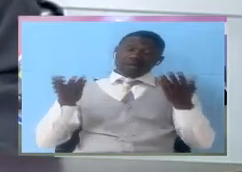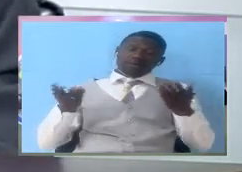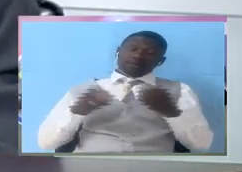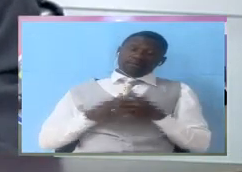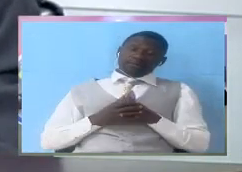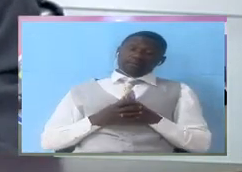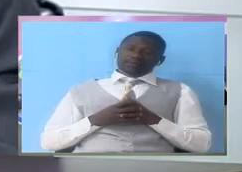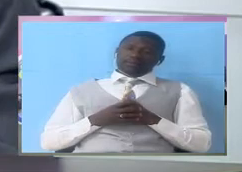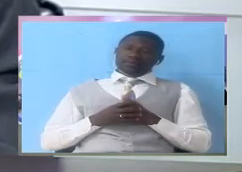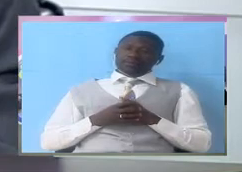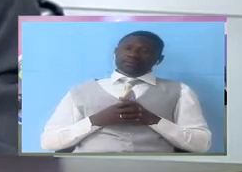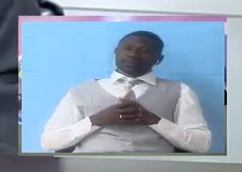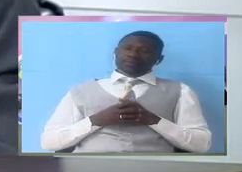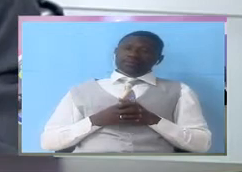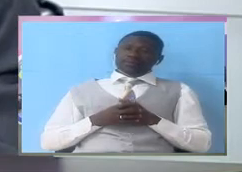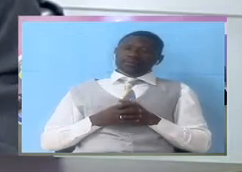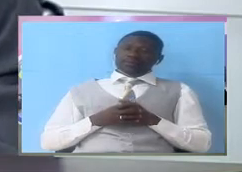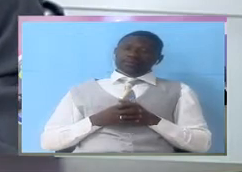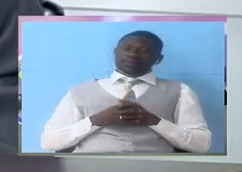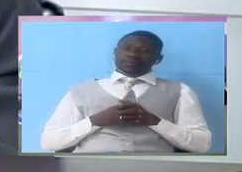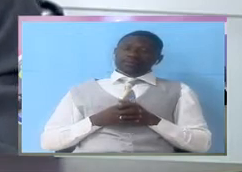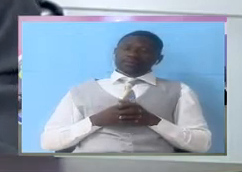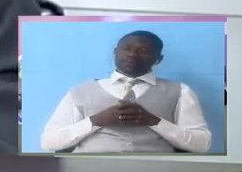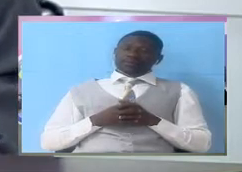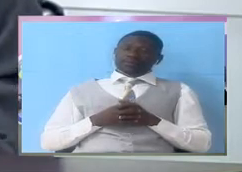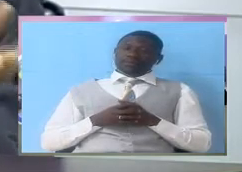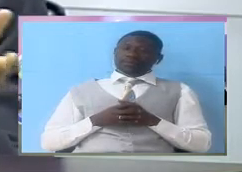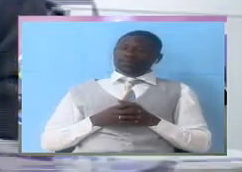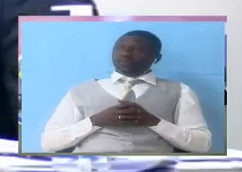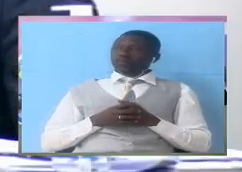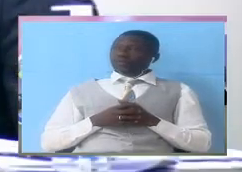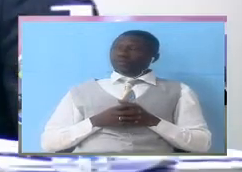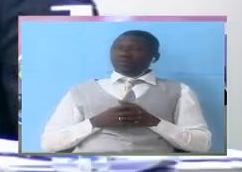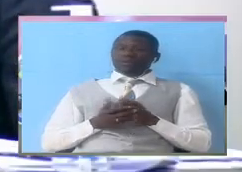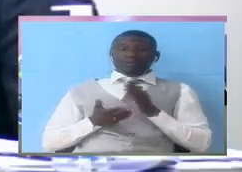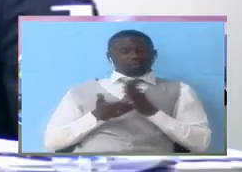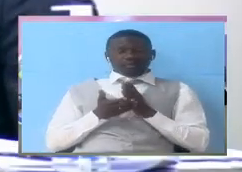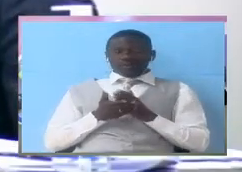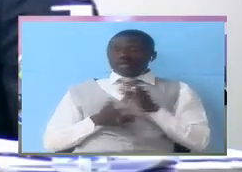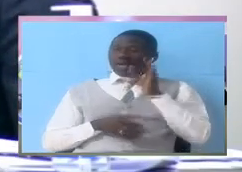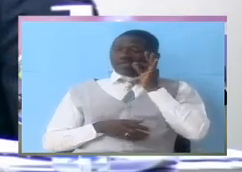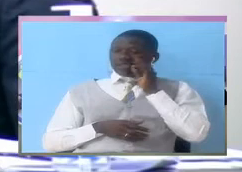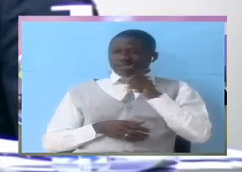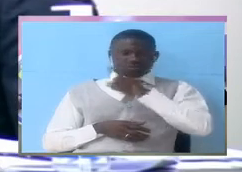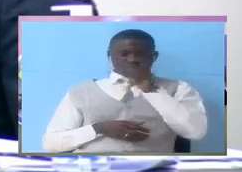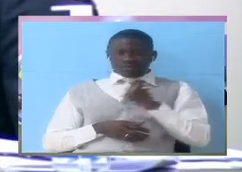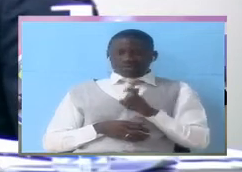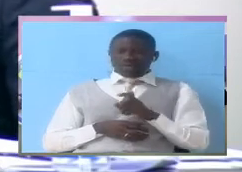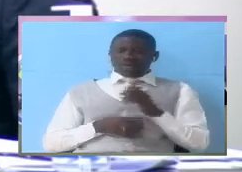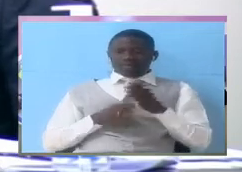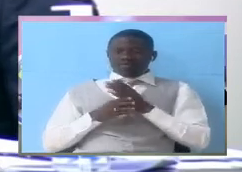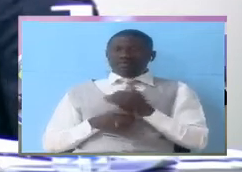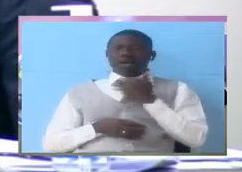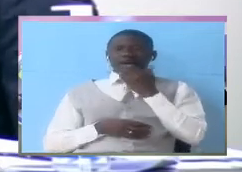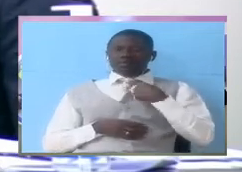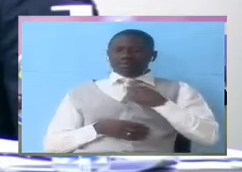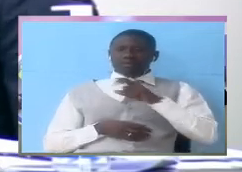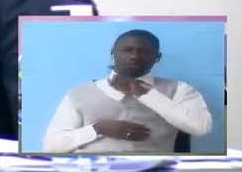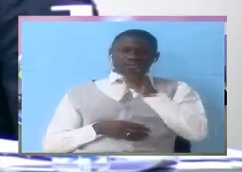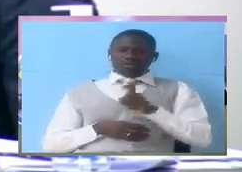I would ask a rhetorical question. I am not supposed just to ask answer the questions instead of asking me questions. I ask